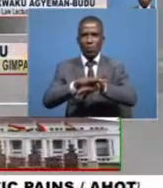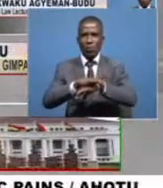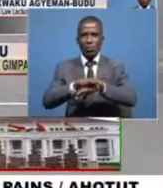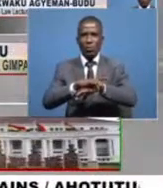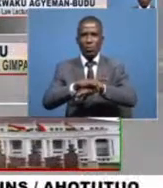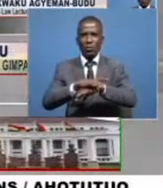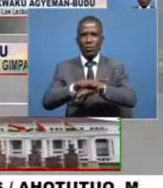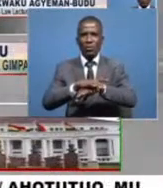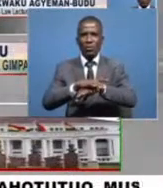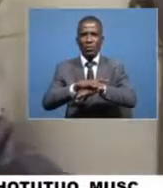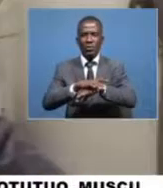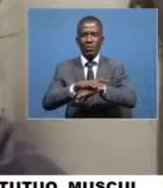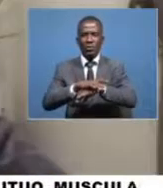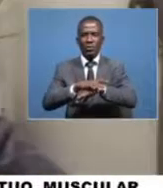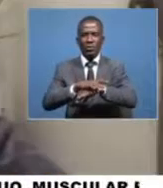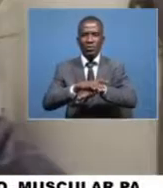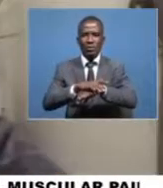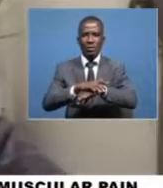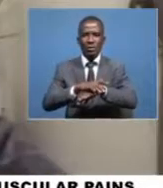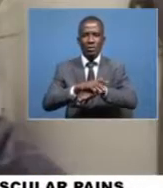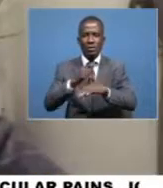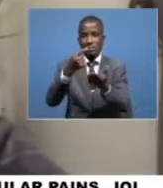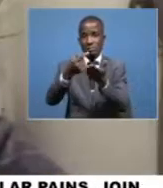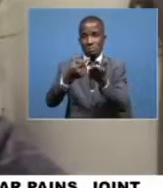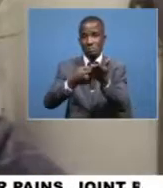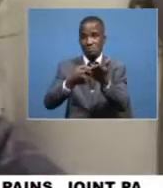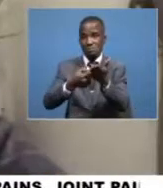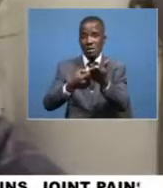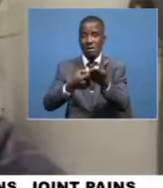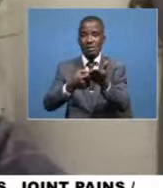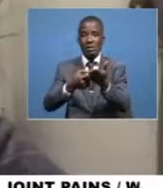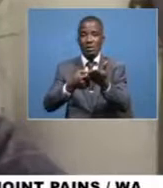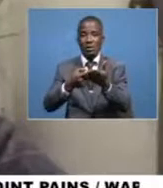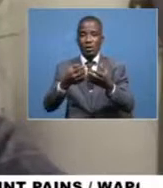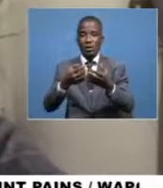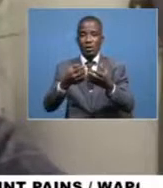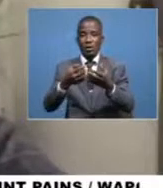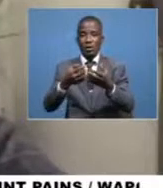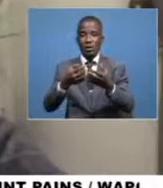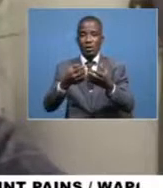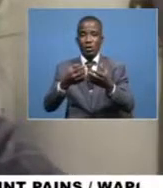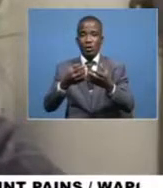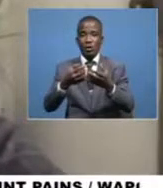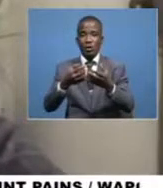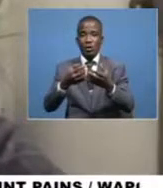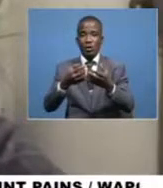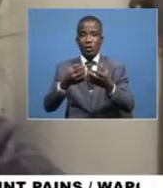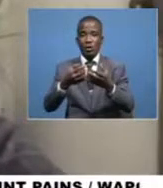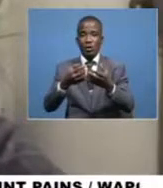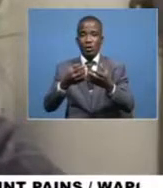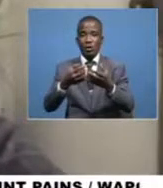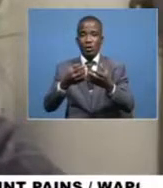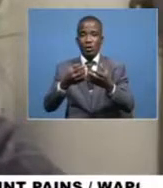in an election petition of that nature to prove